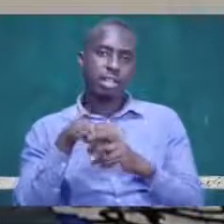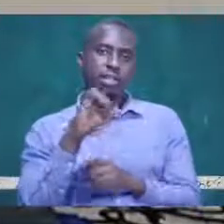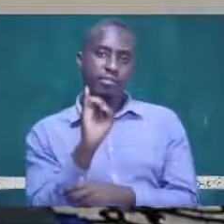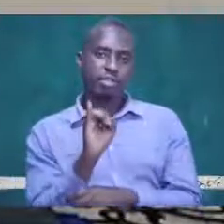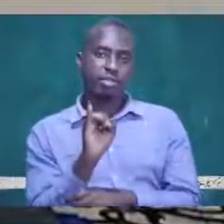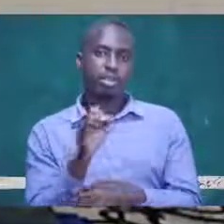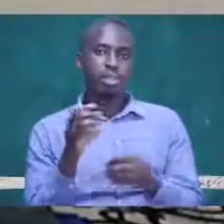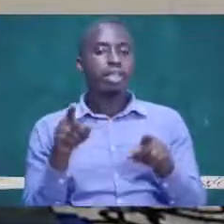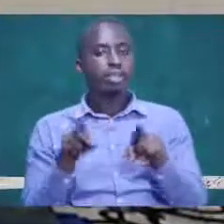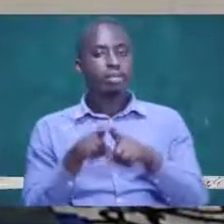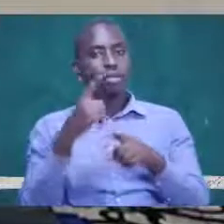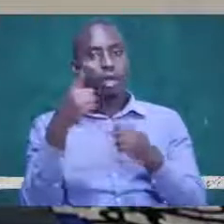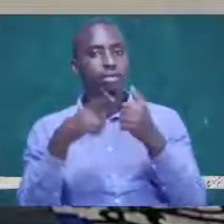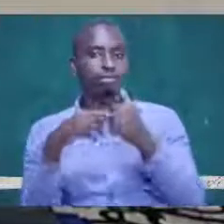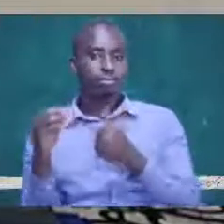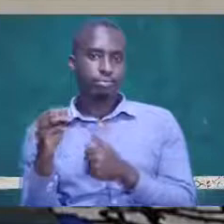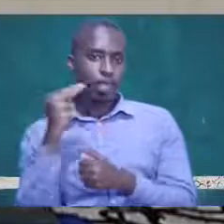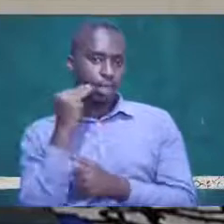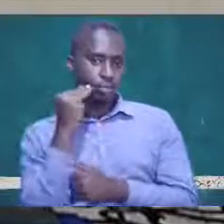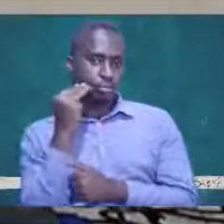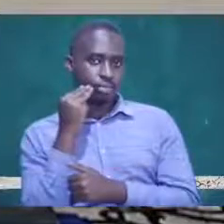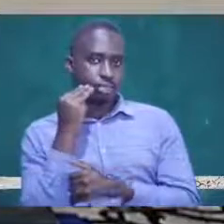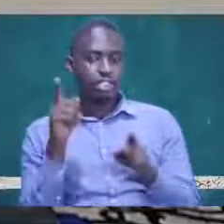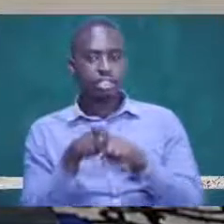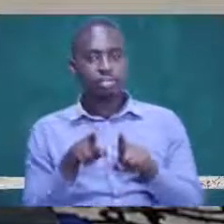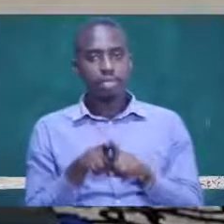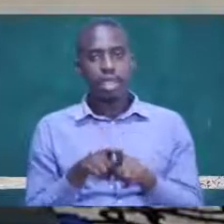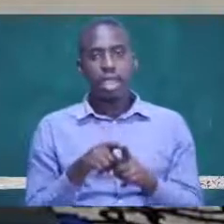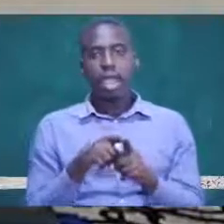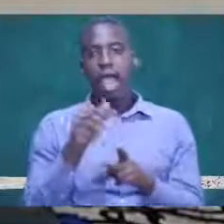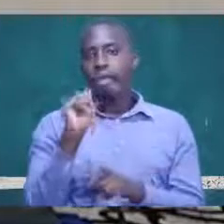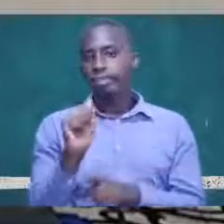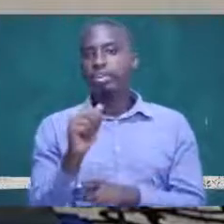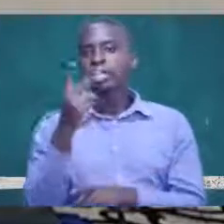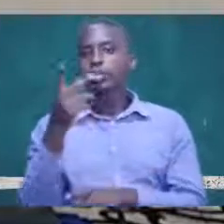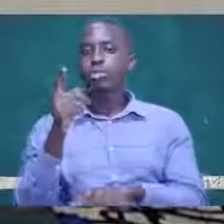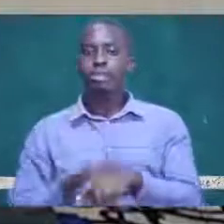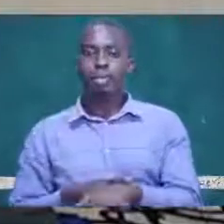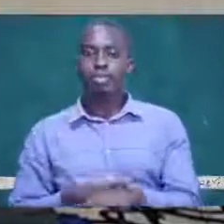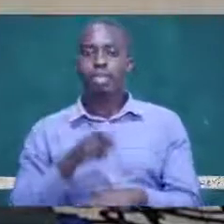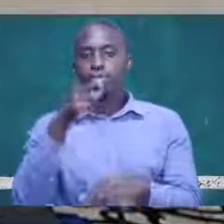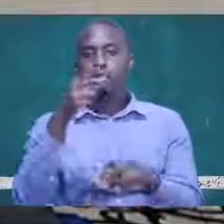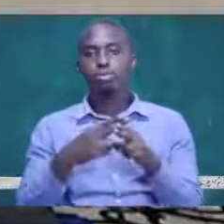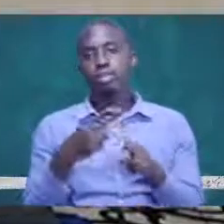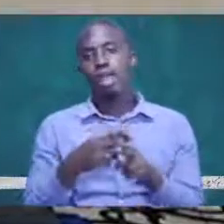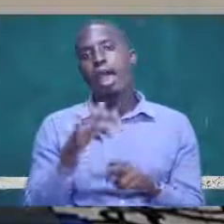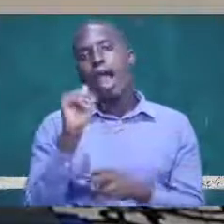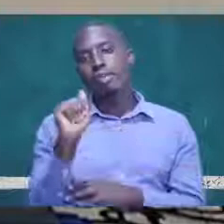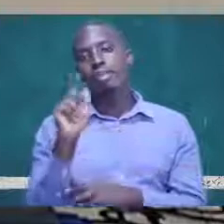is 160 million. Now, the accelerator is 2 times. That is what we call accelerator